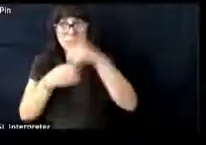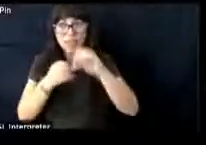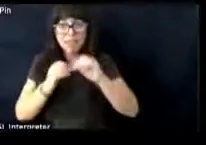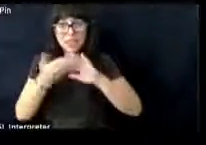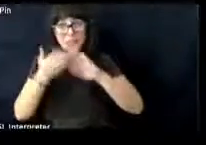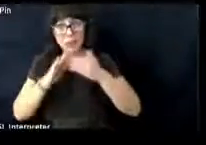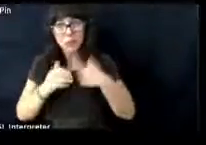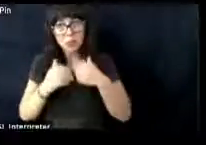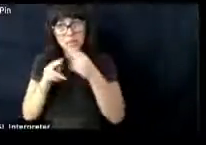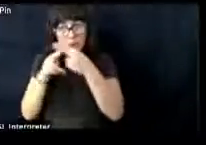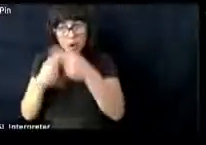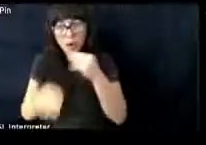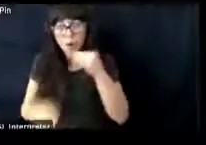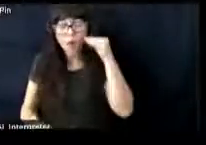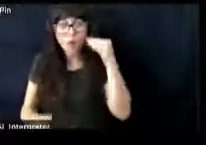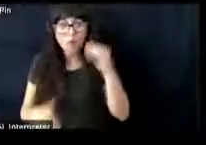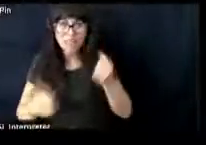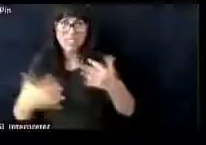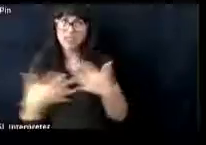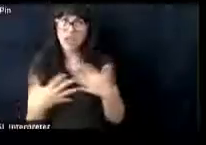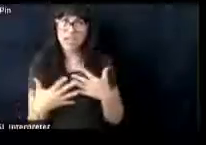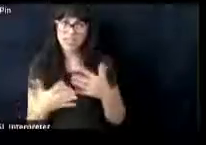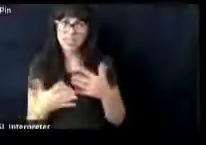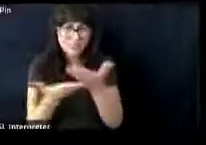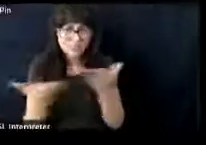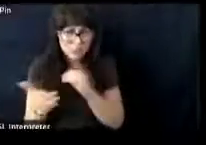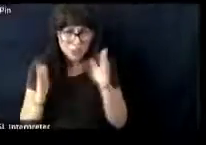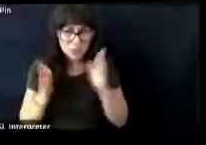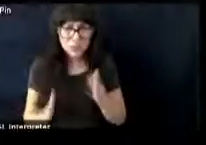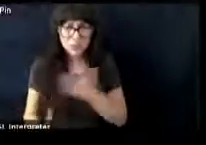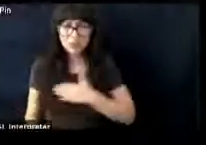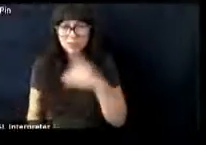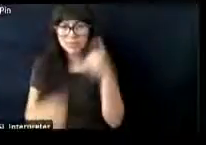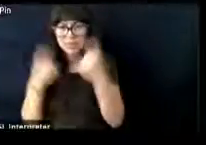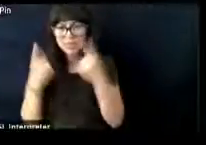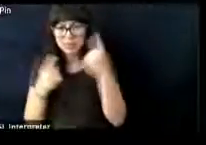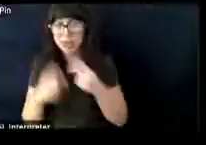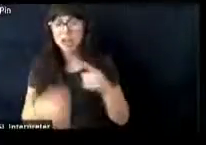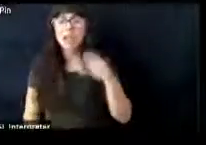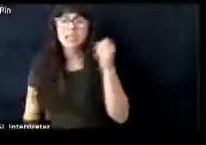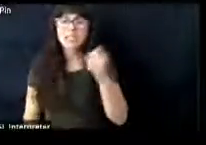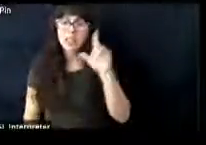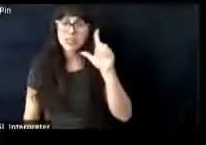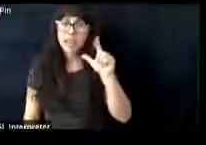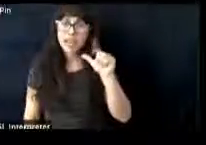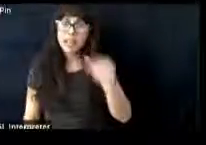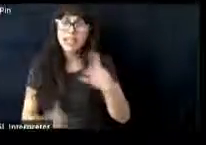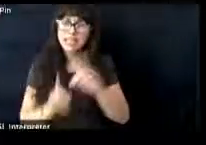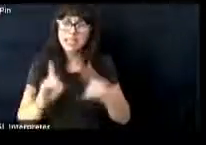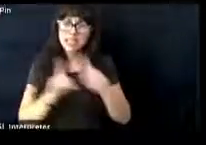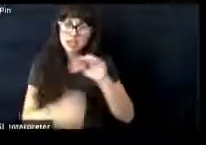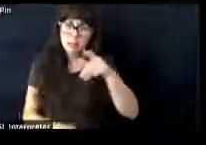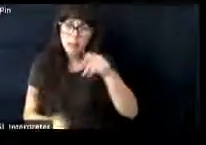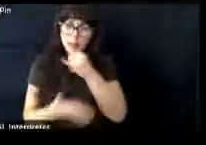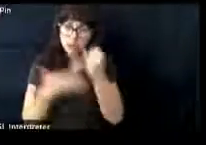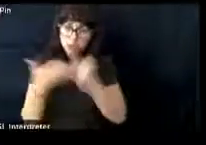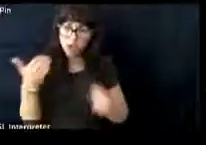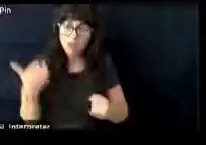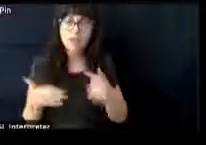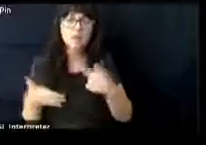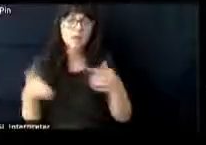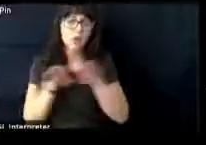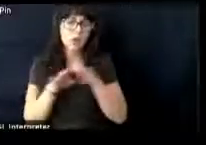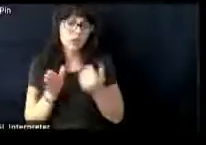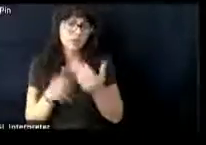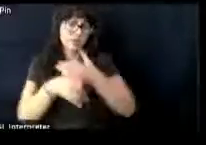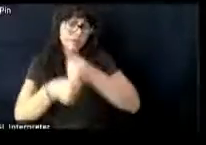frightening for many residents, so commissioners, please consider the district maps of South Los Angeles when it comes to creating your draft maps. So in closing, I would like to